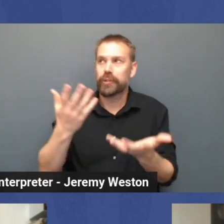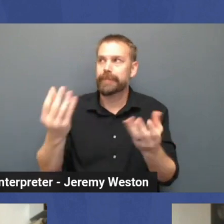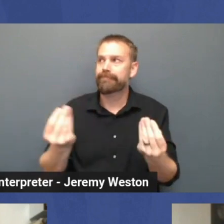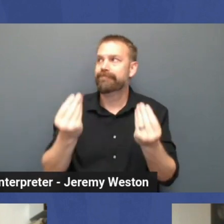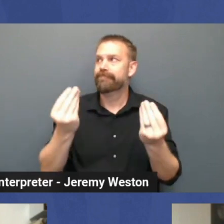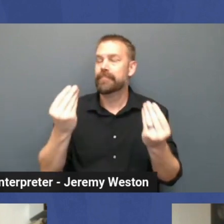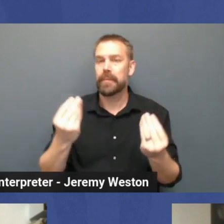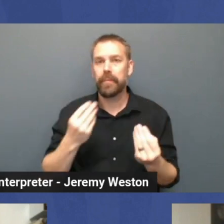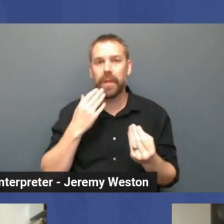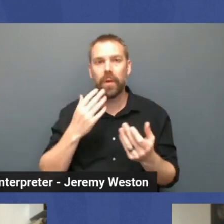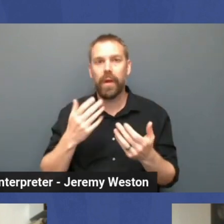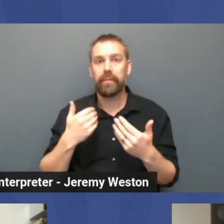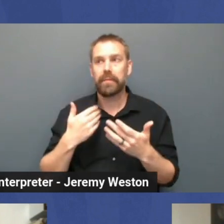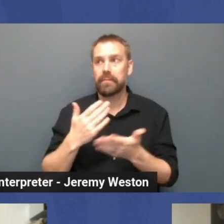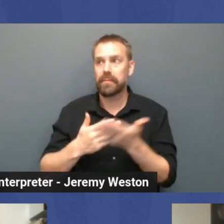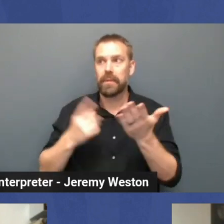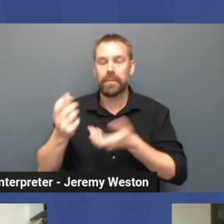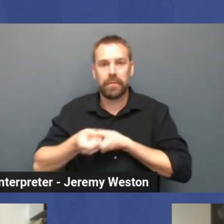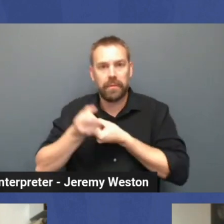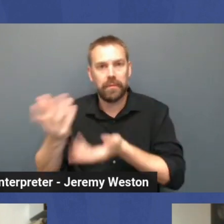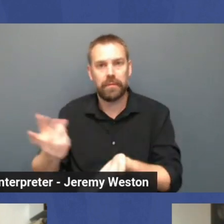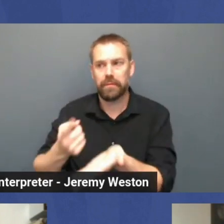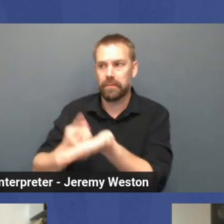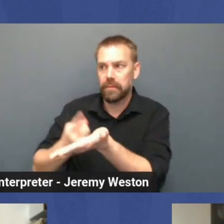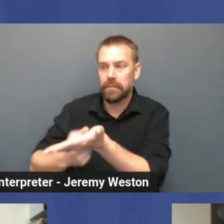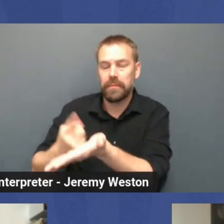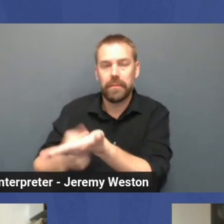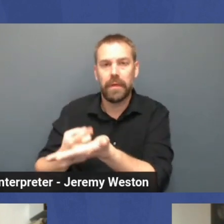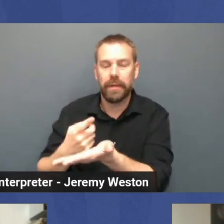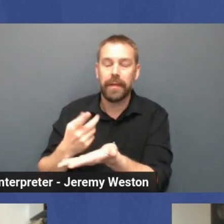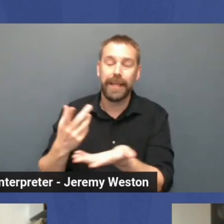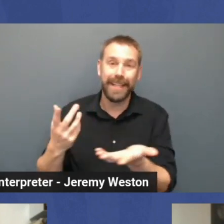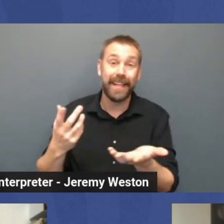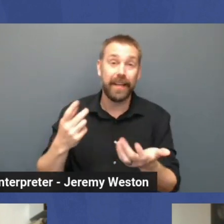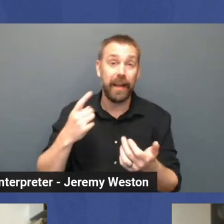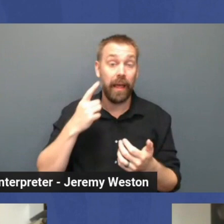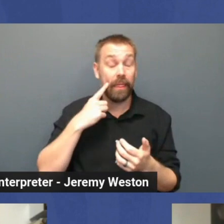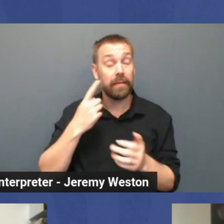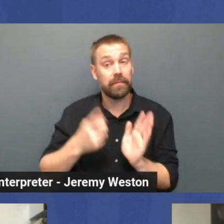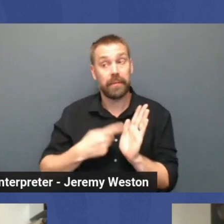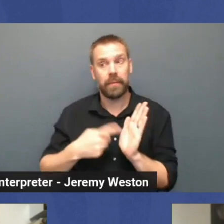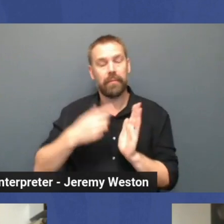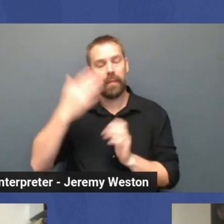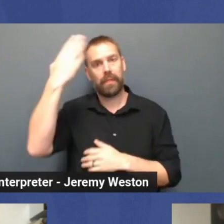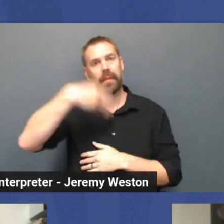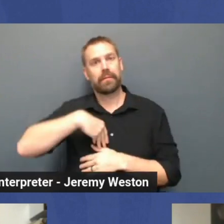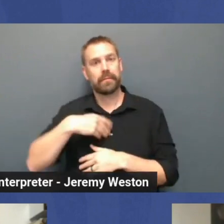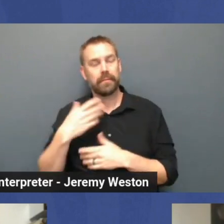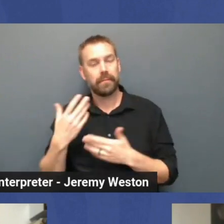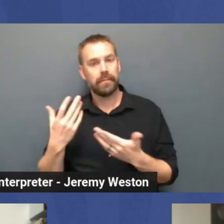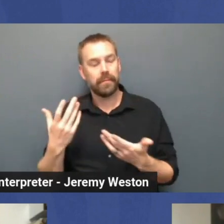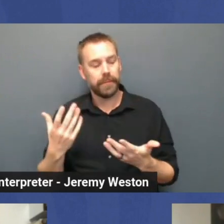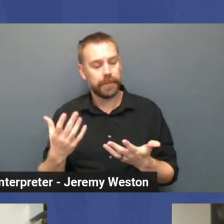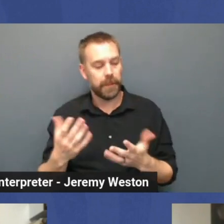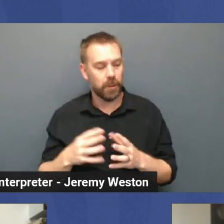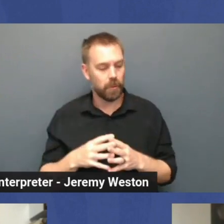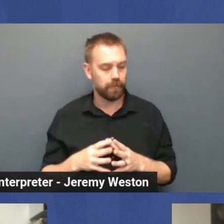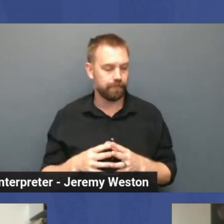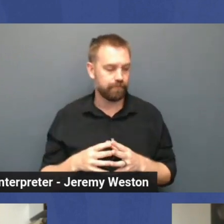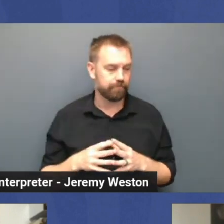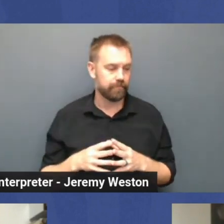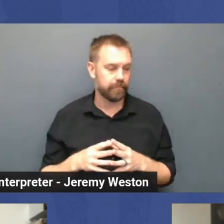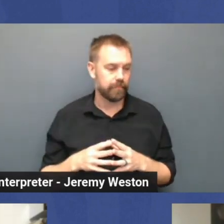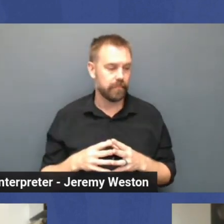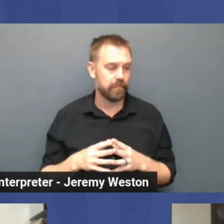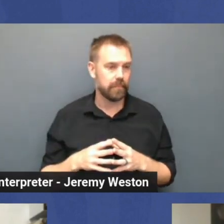discuss things with. And I think that is sometimes overlooked. I mean, I do feel like I'm